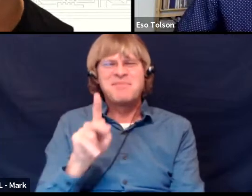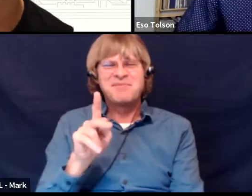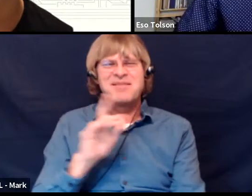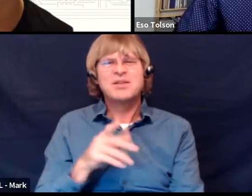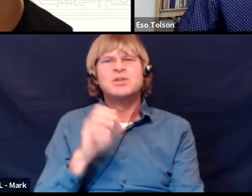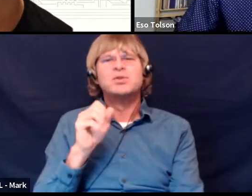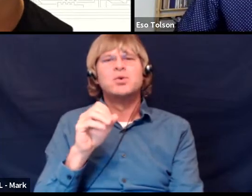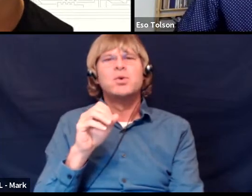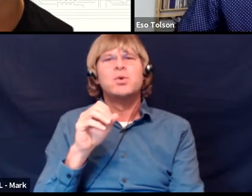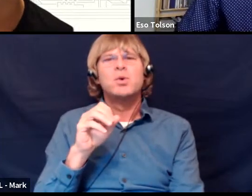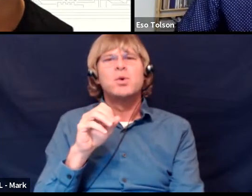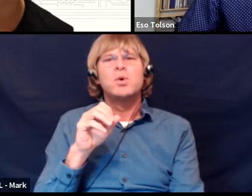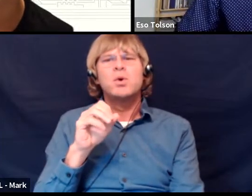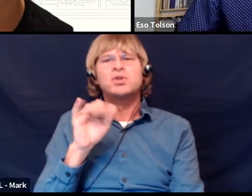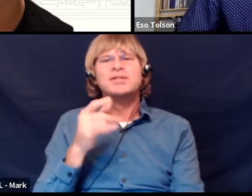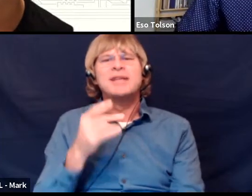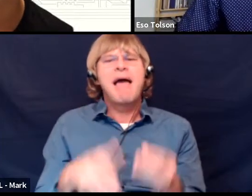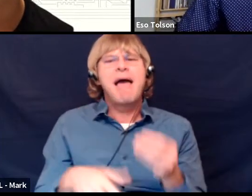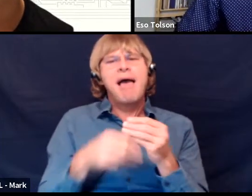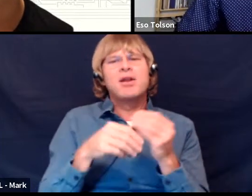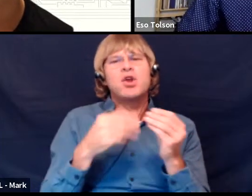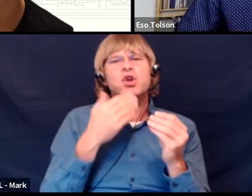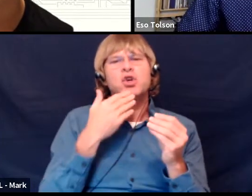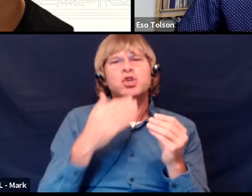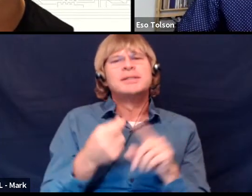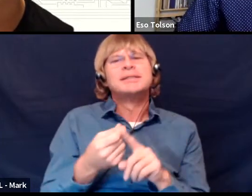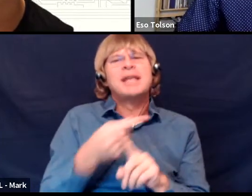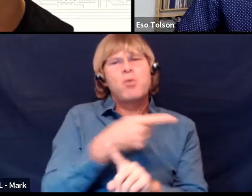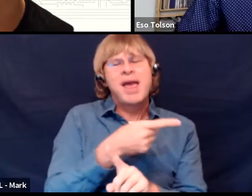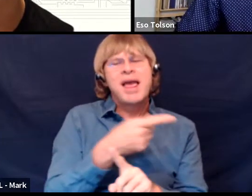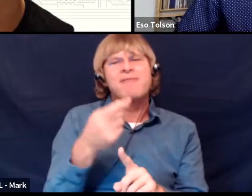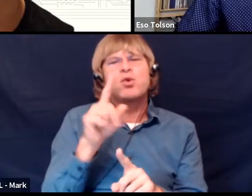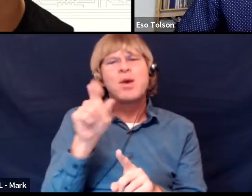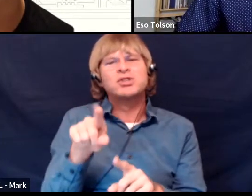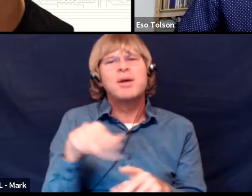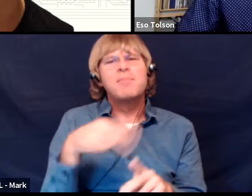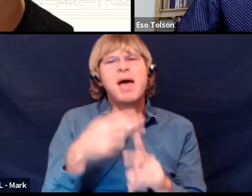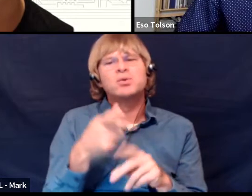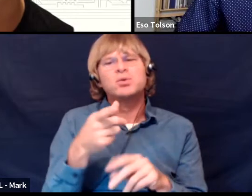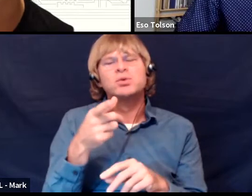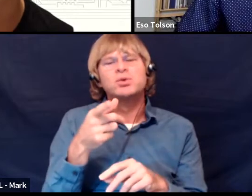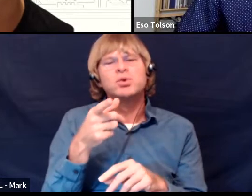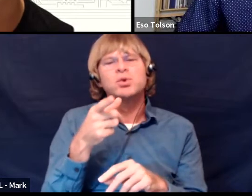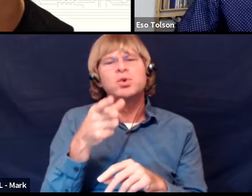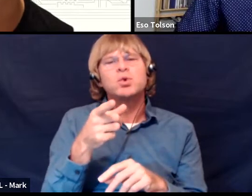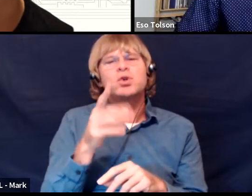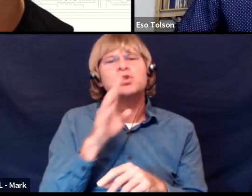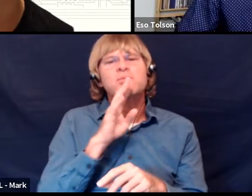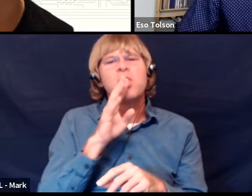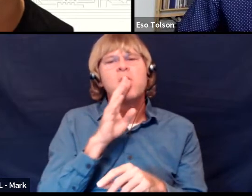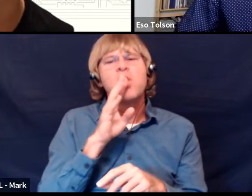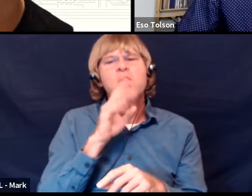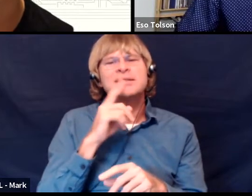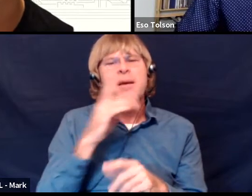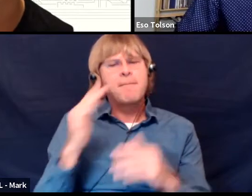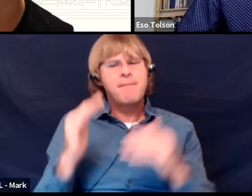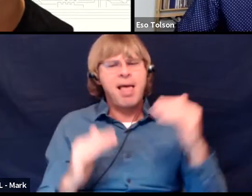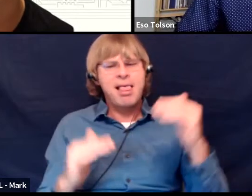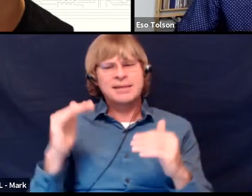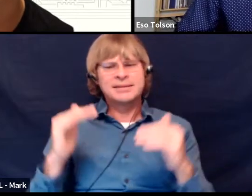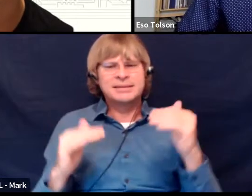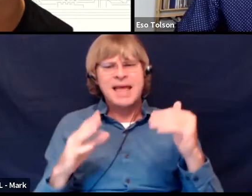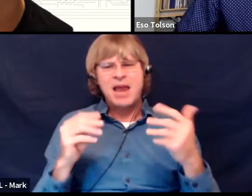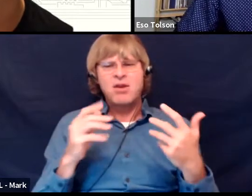Actually, kind of piggybacking off of this is a good segue. We also have a question about kind of, you spoke a little bit about balance versus harmony